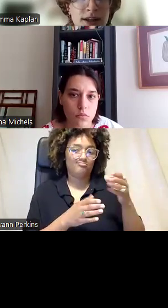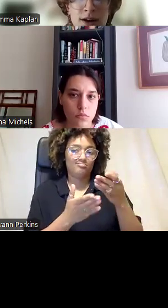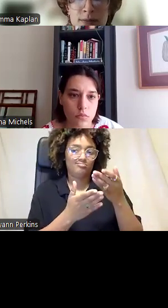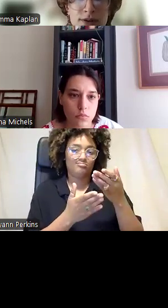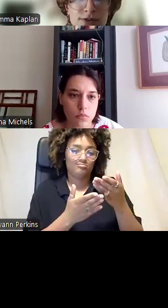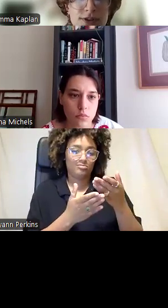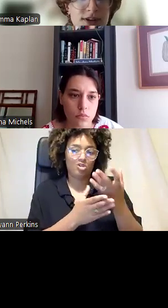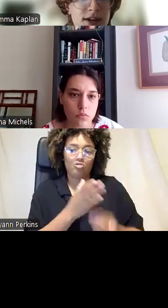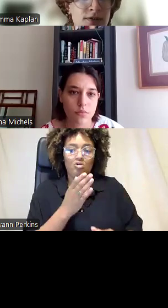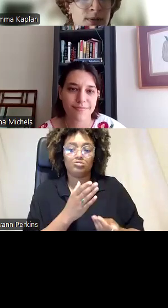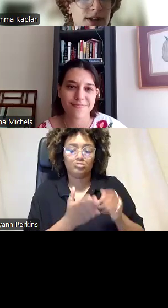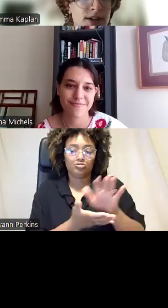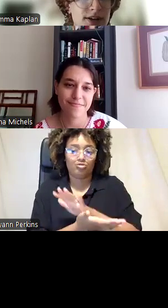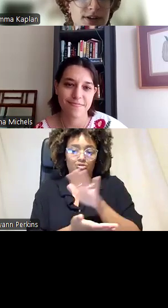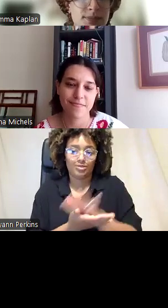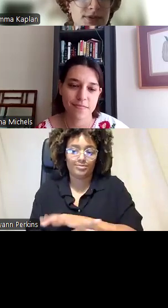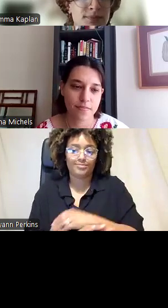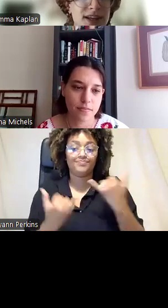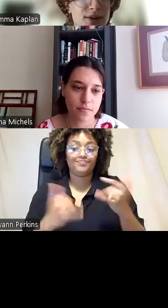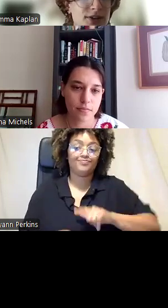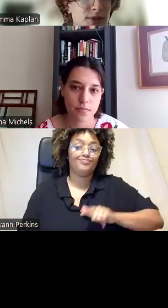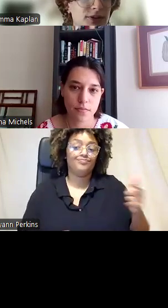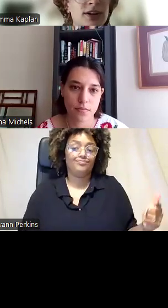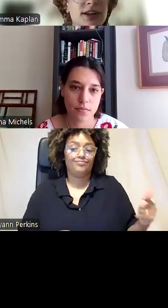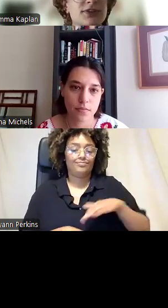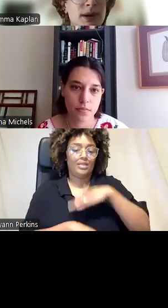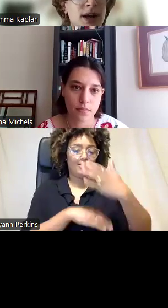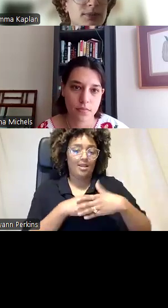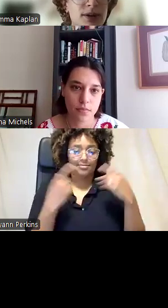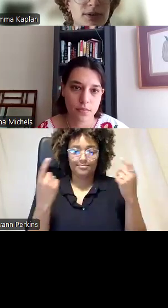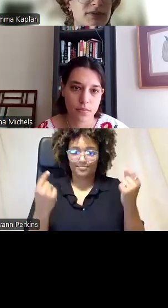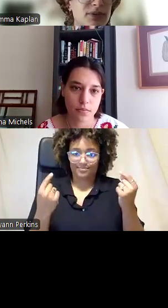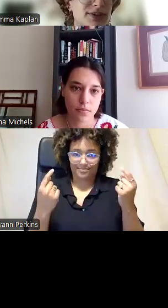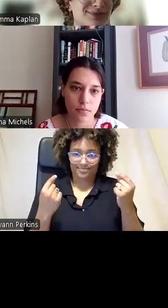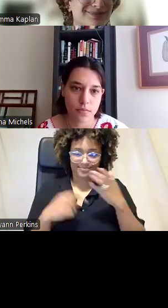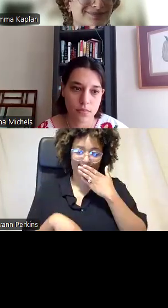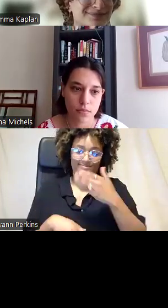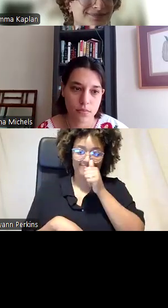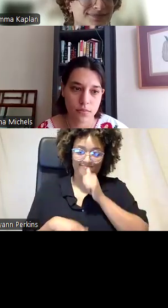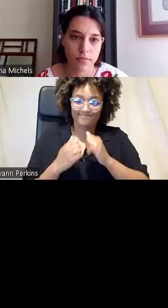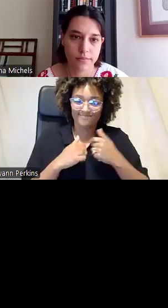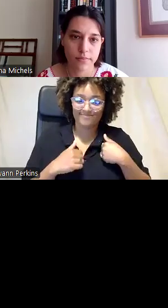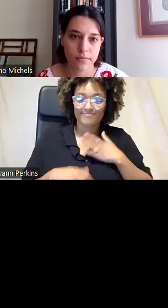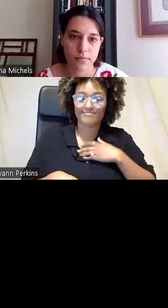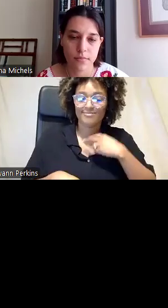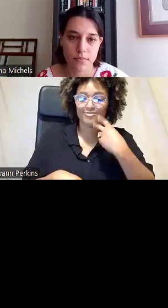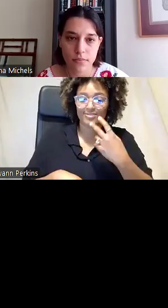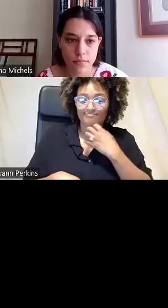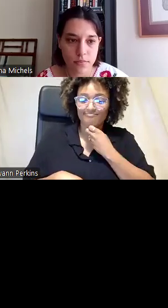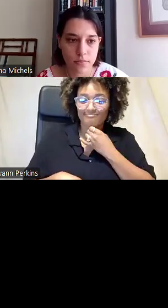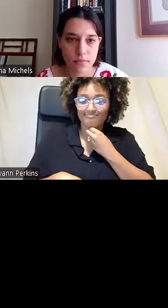So my colleague Anna Michaels is going to take over with the next steps. Thank you guys so much, and thanks for bearing with me with my voice.